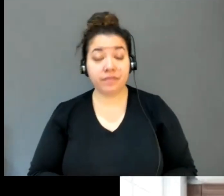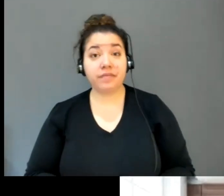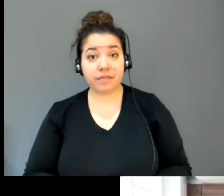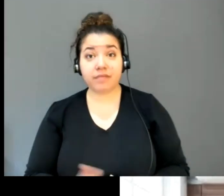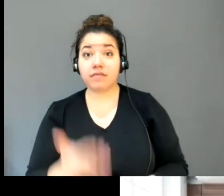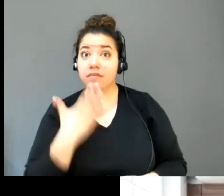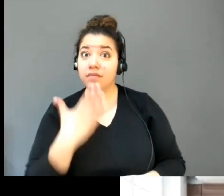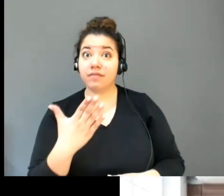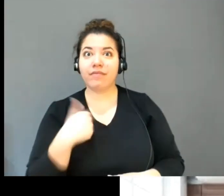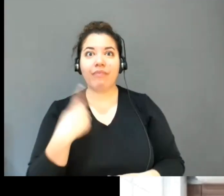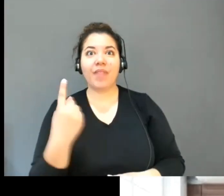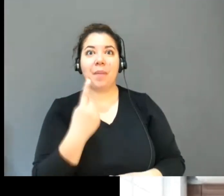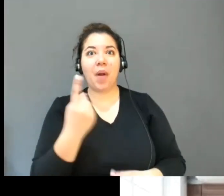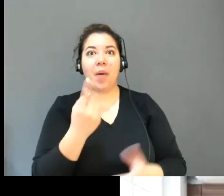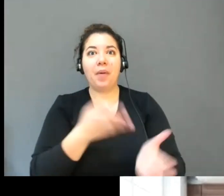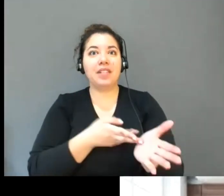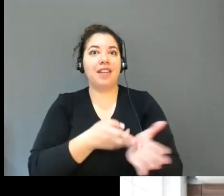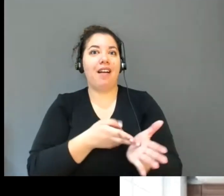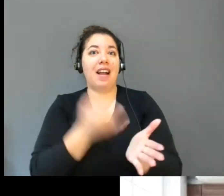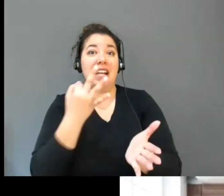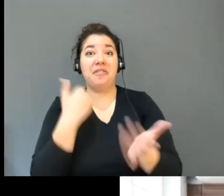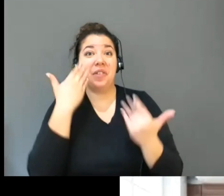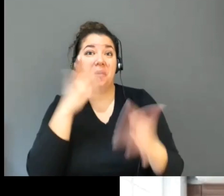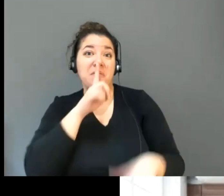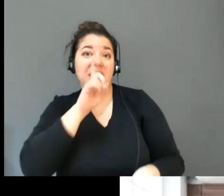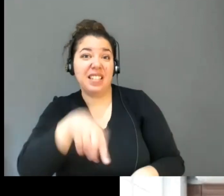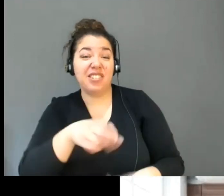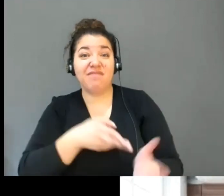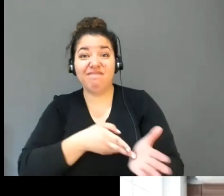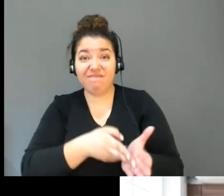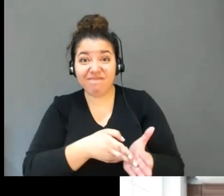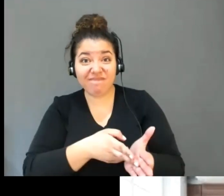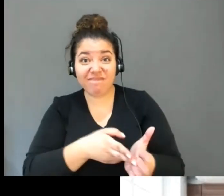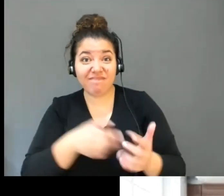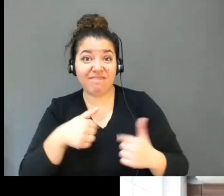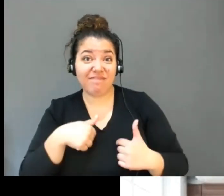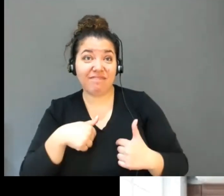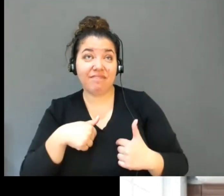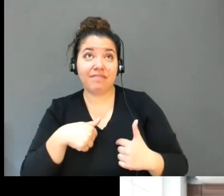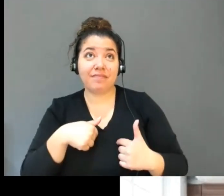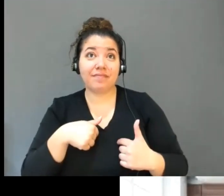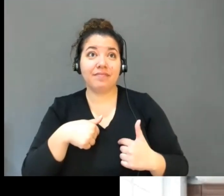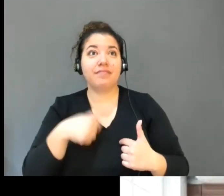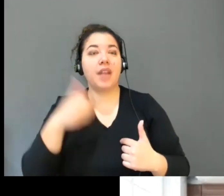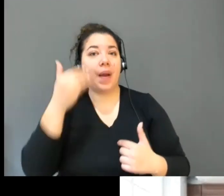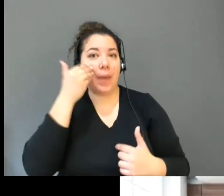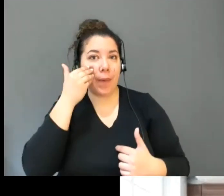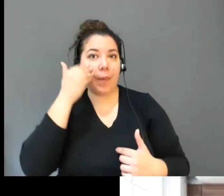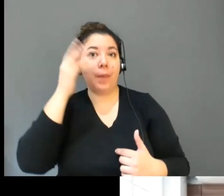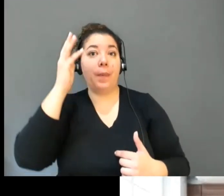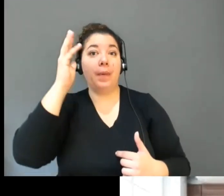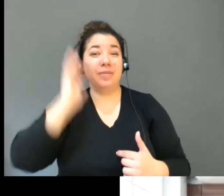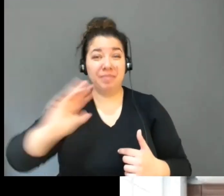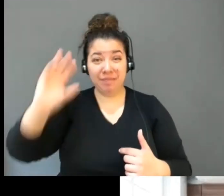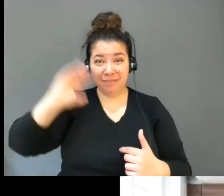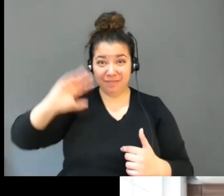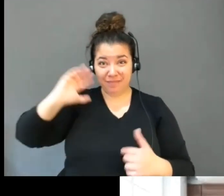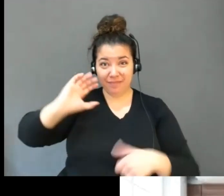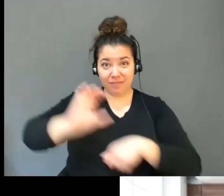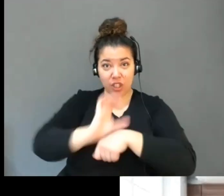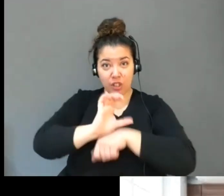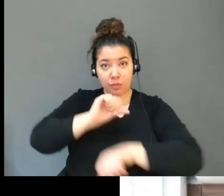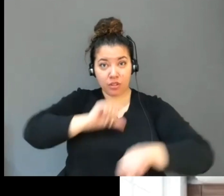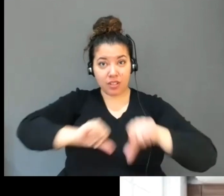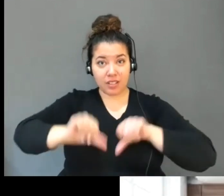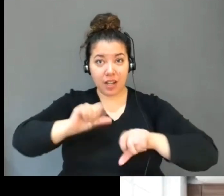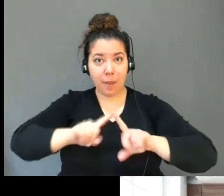open and honest when I don't know the answer to that question. And in this case, I have knowledge of what used to be a computer science major.